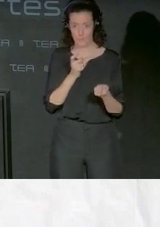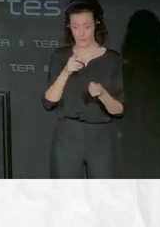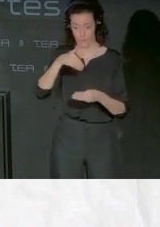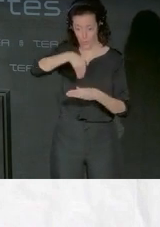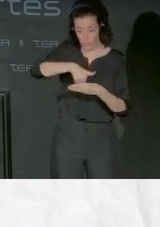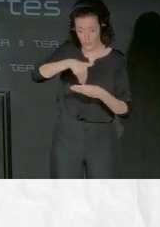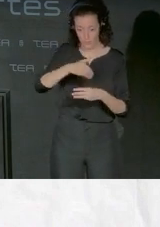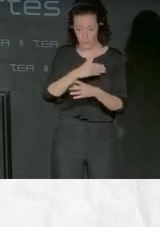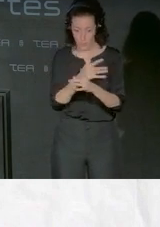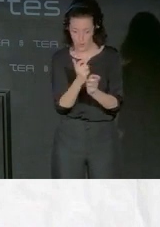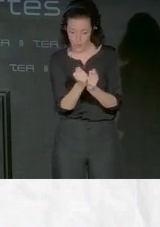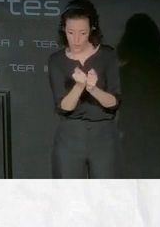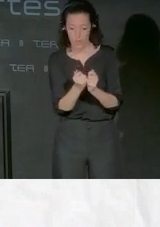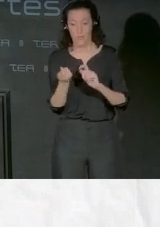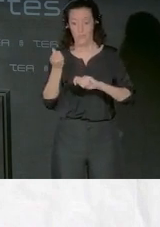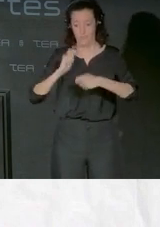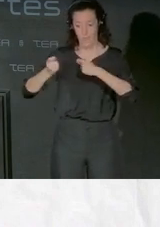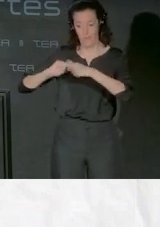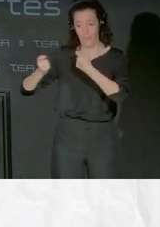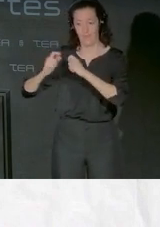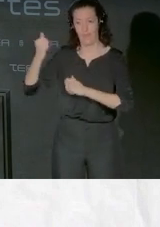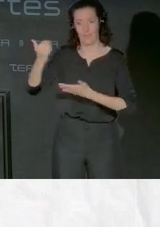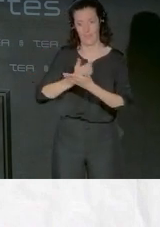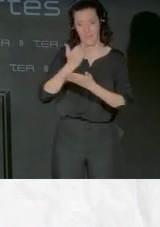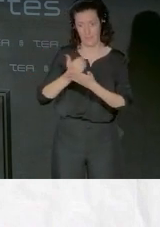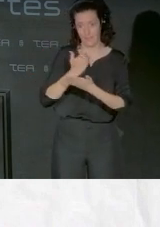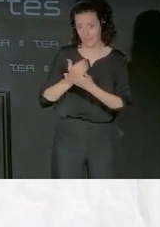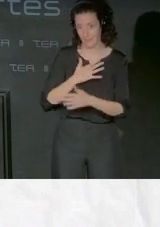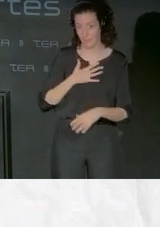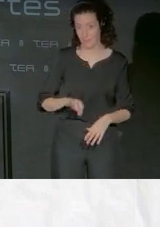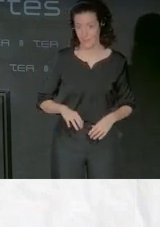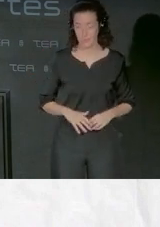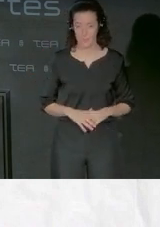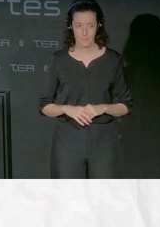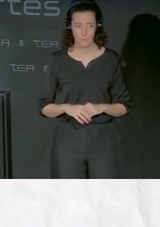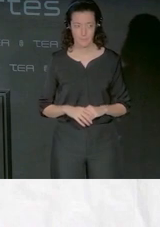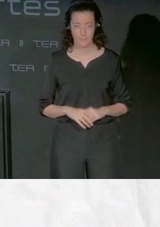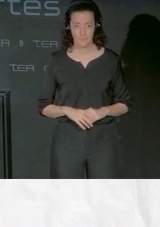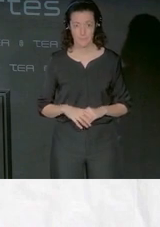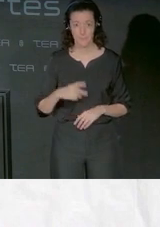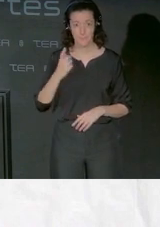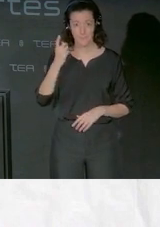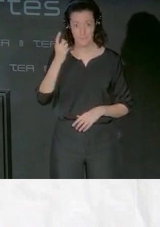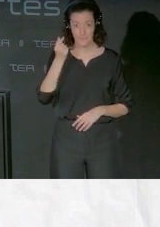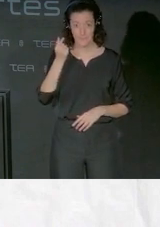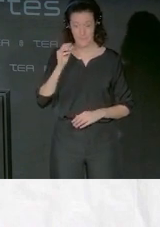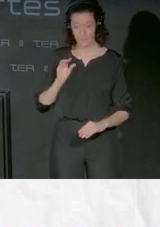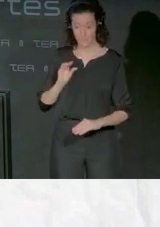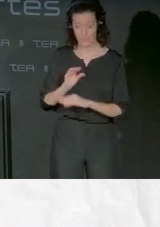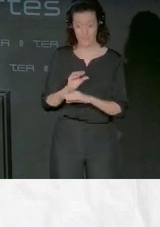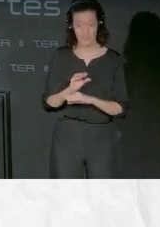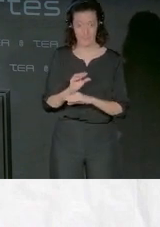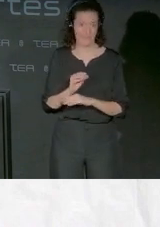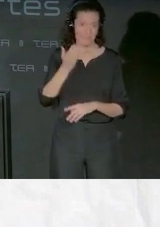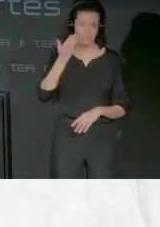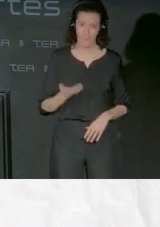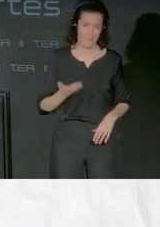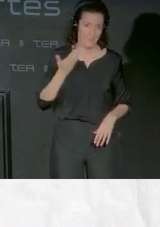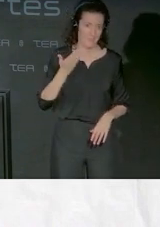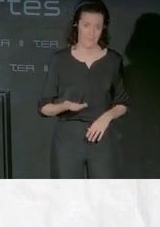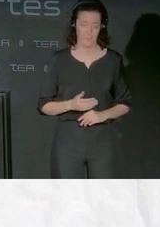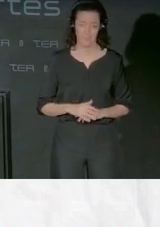And to do all of this, financial investment is more important than ever, because all of that, of course,